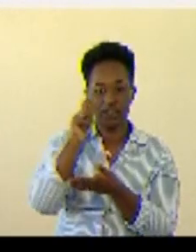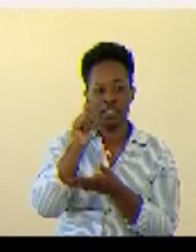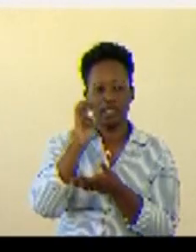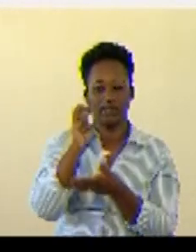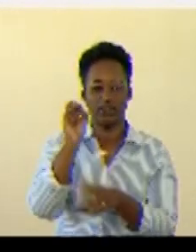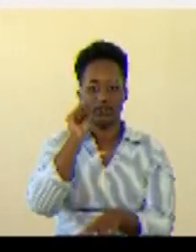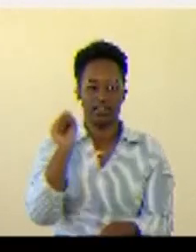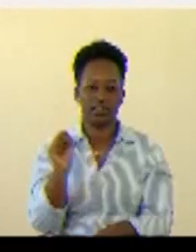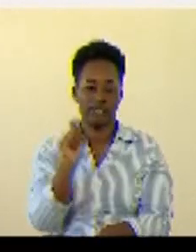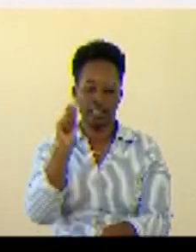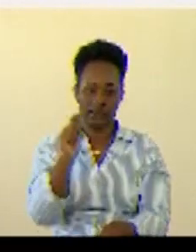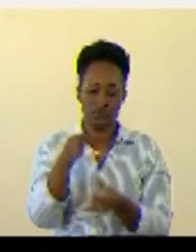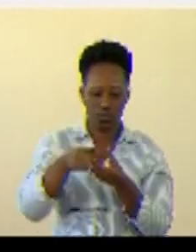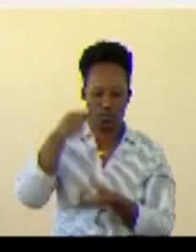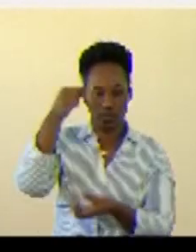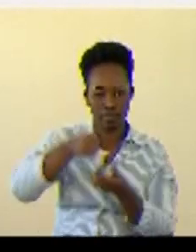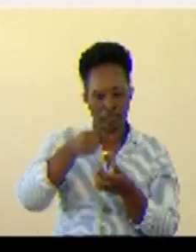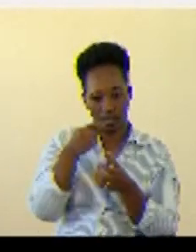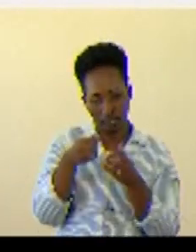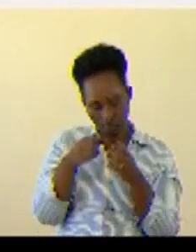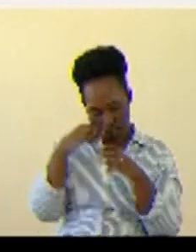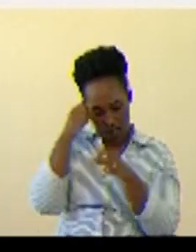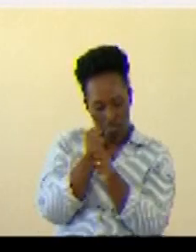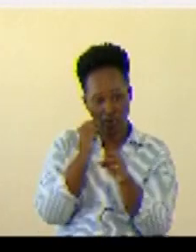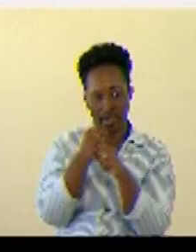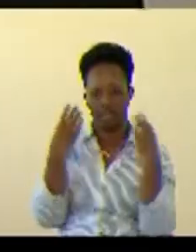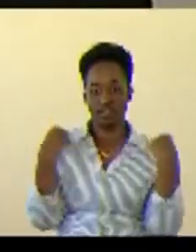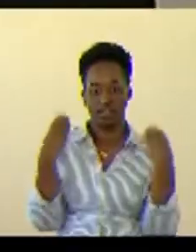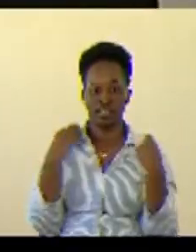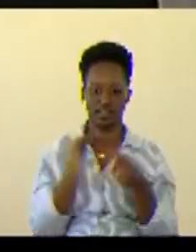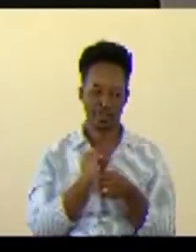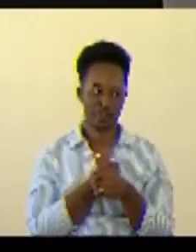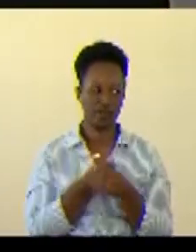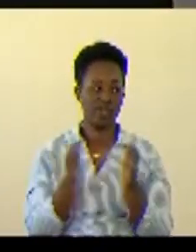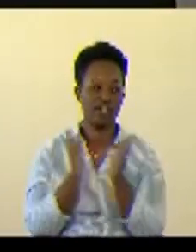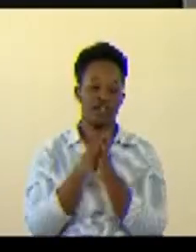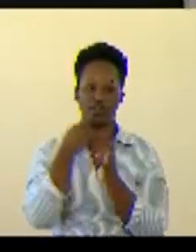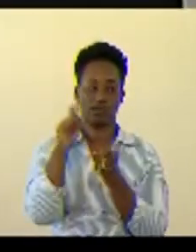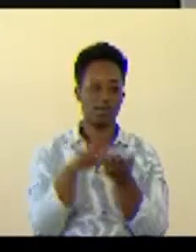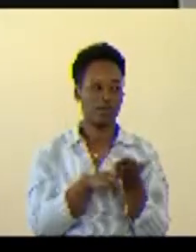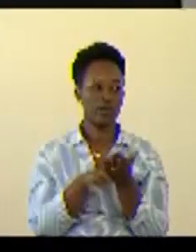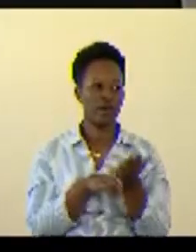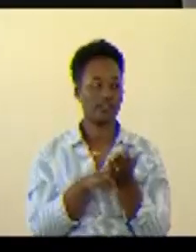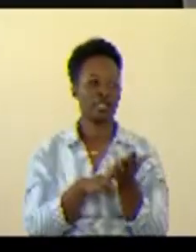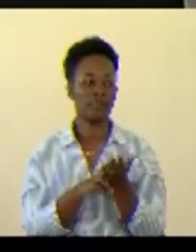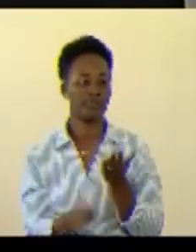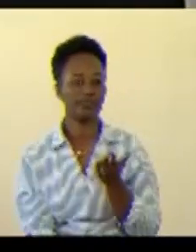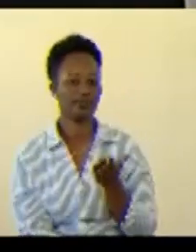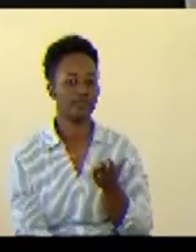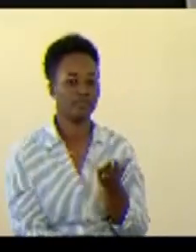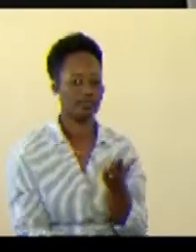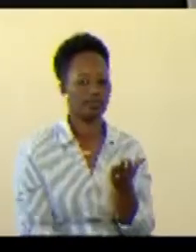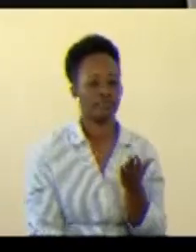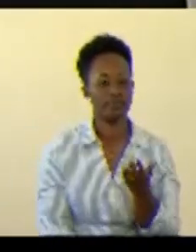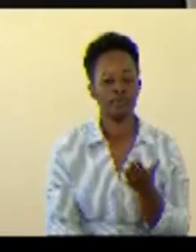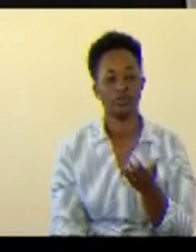conduct our experiment of food testing. And we also have to use the droppers. If you don't